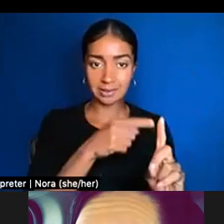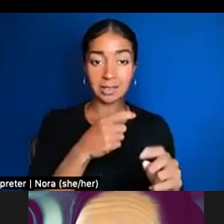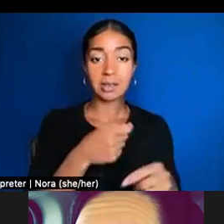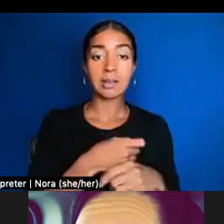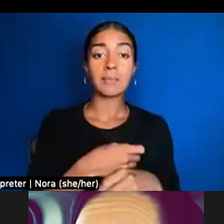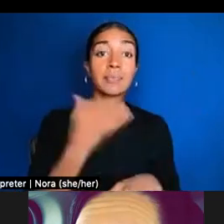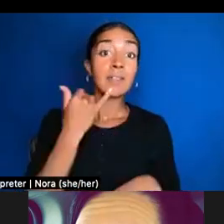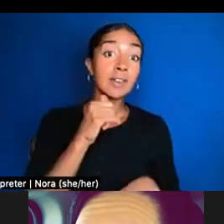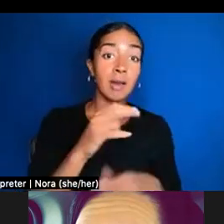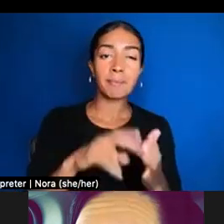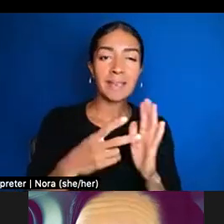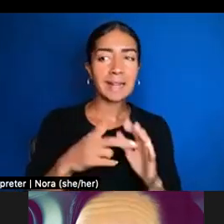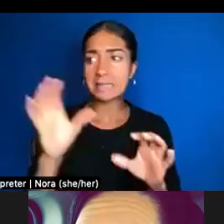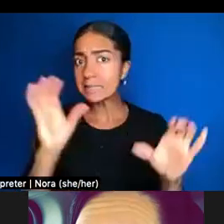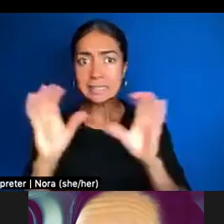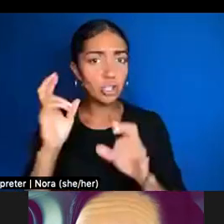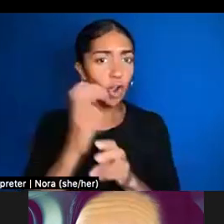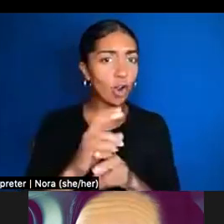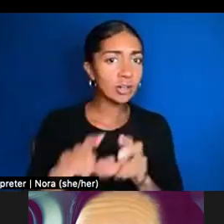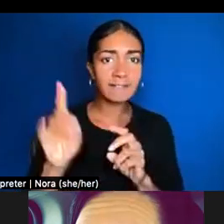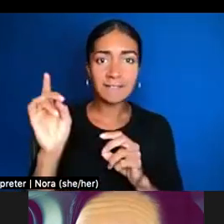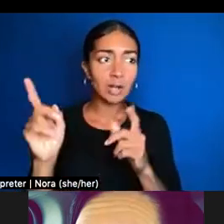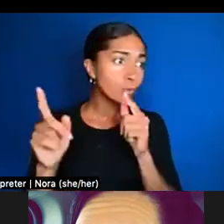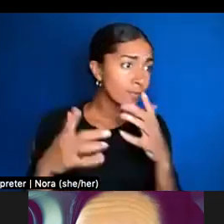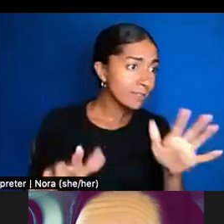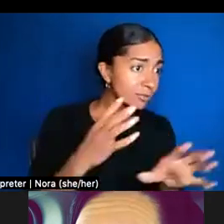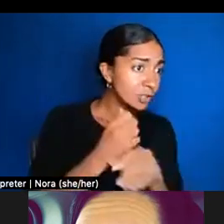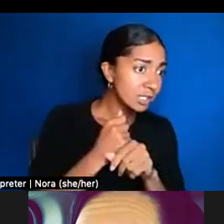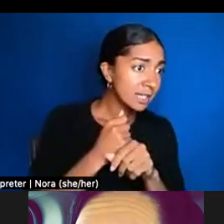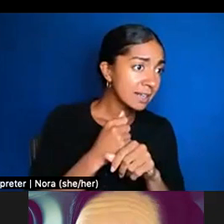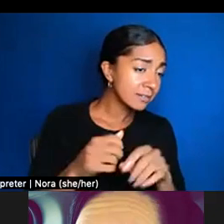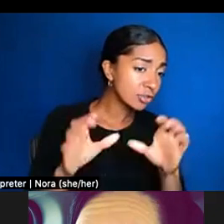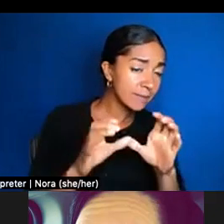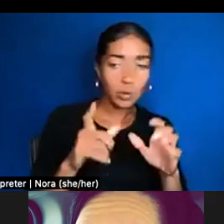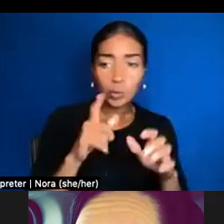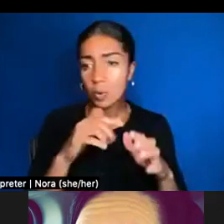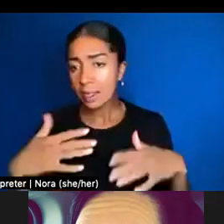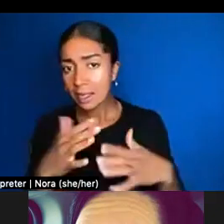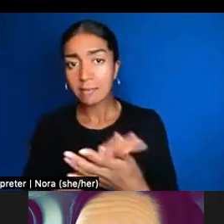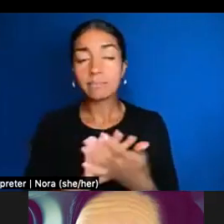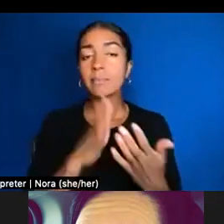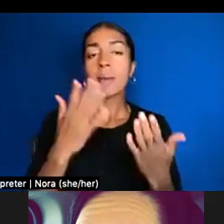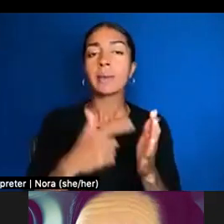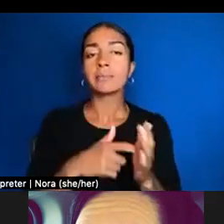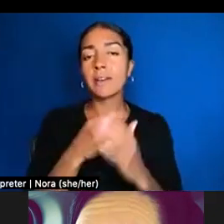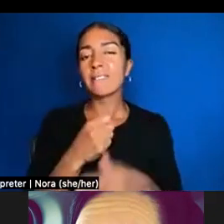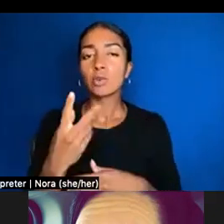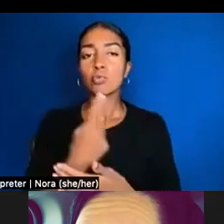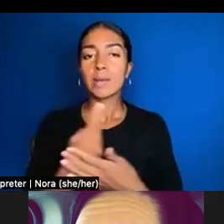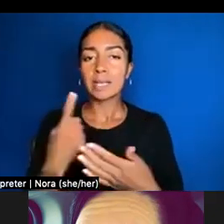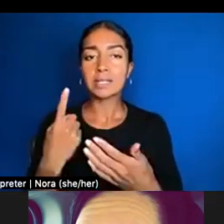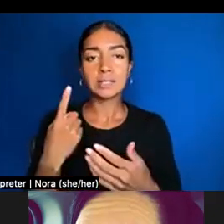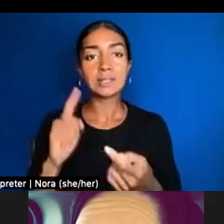be crazy and hard for me to track who has received their certificate or not. So I'd kind of wait for, it might be a couple of weeks before you get your certificate of